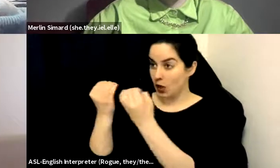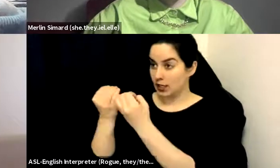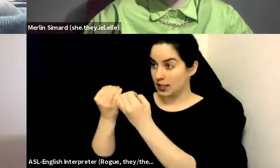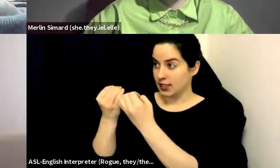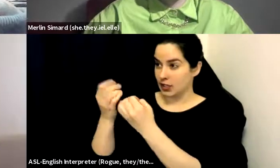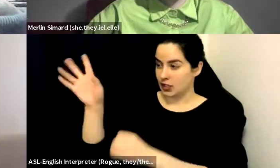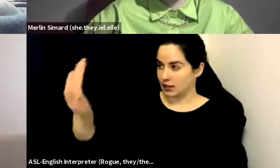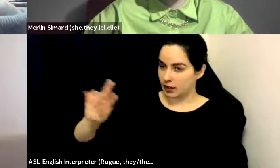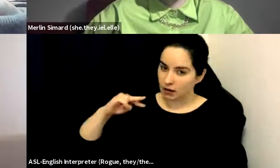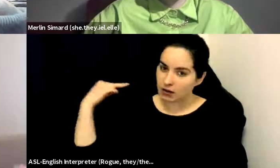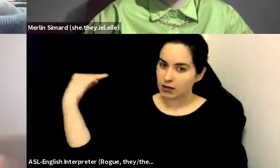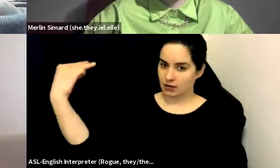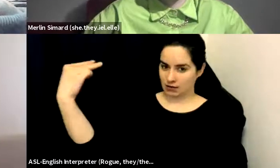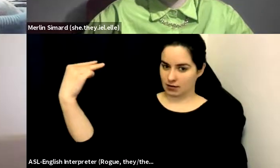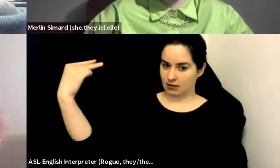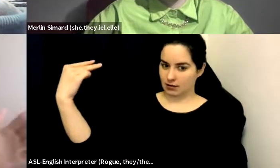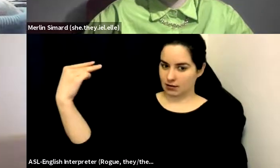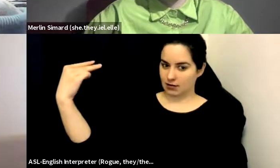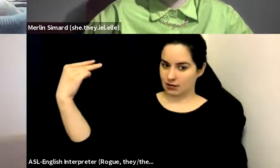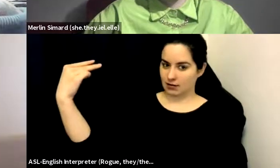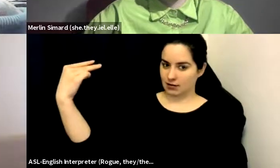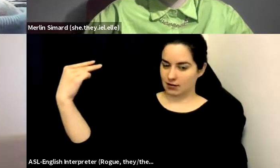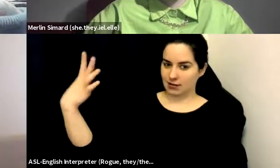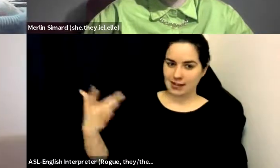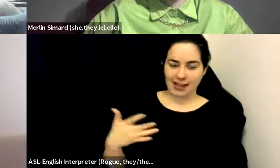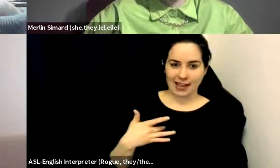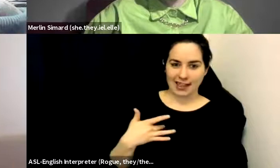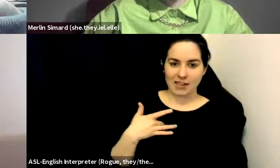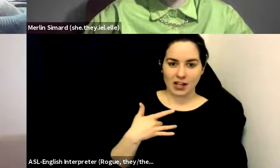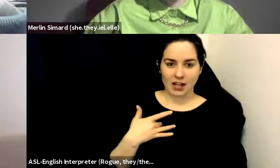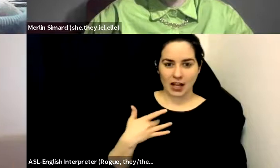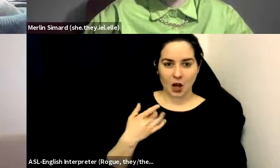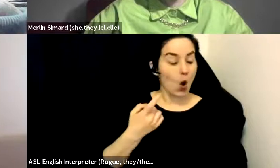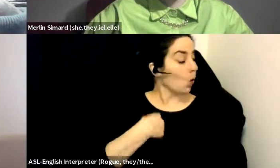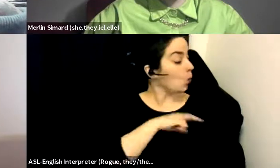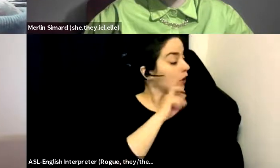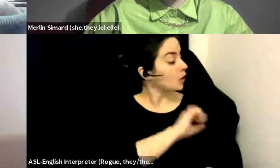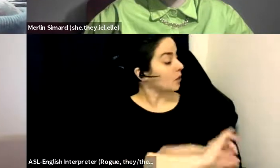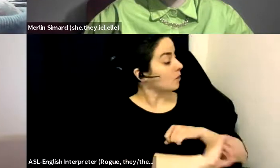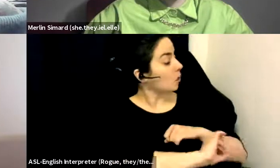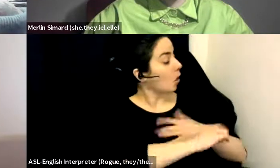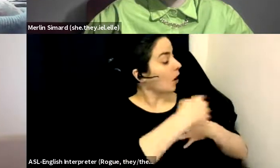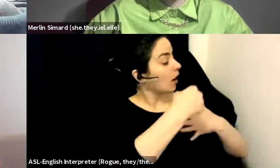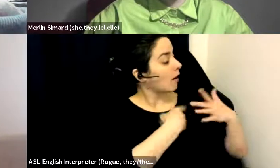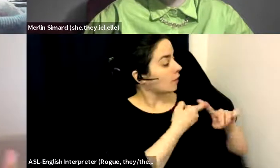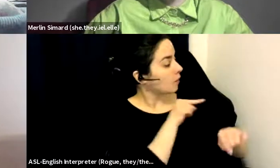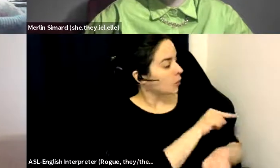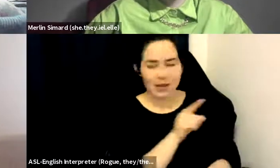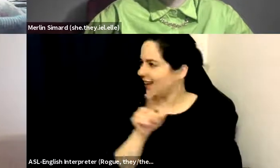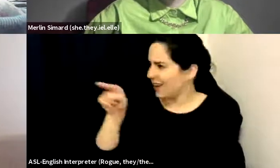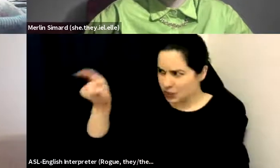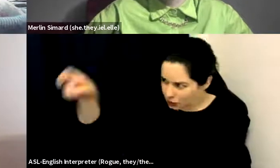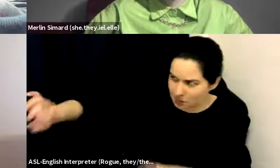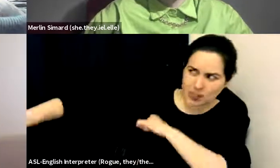something when there's like a history behind why we should be given platforms inside of